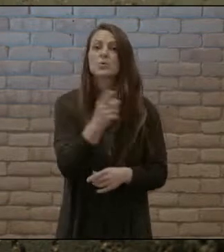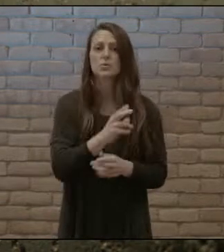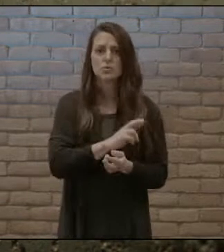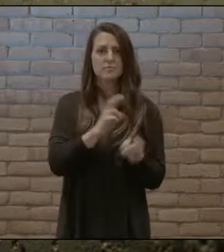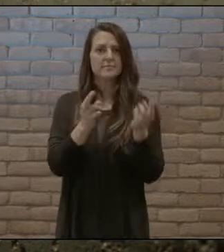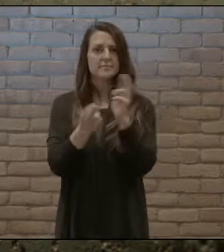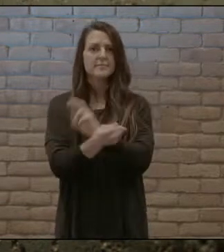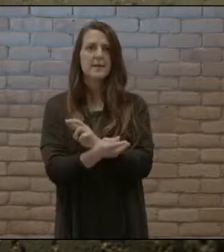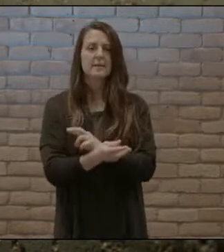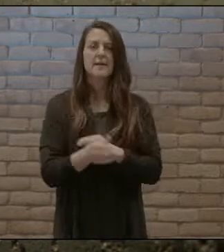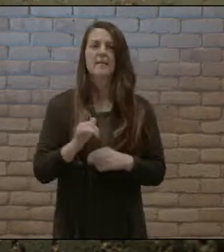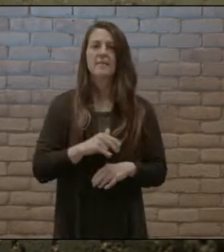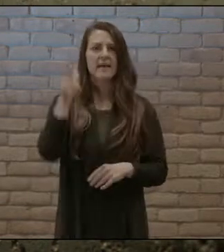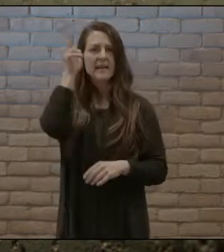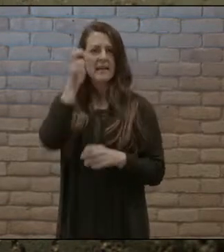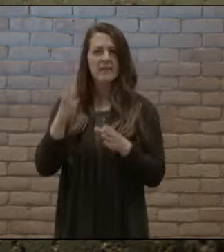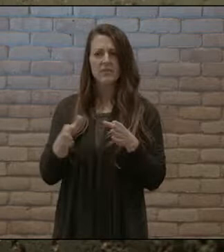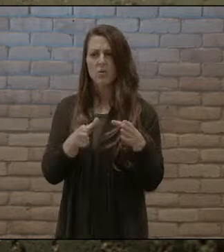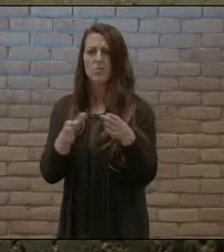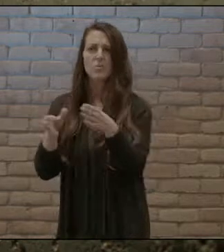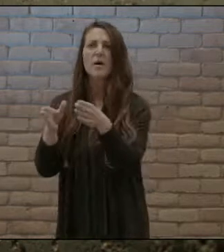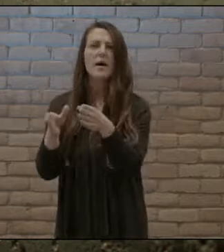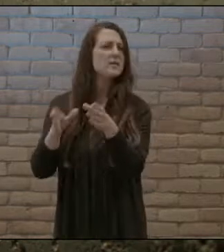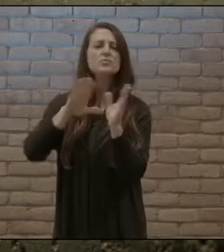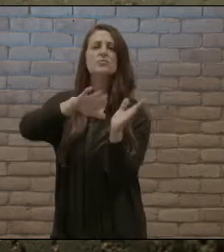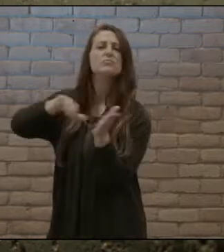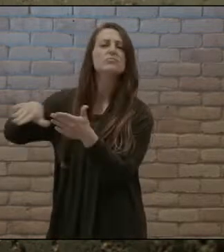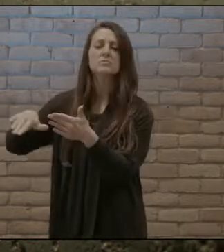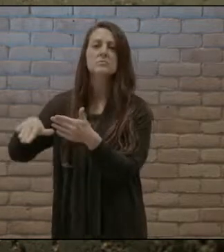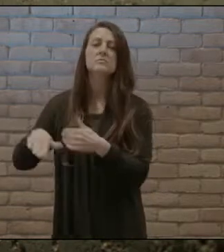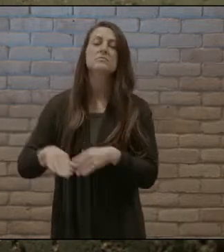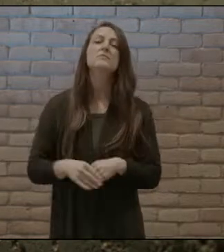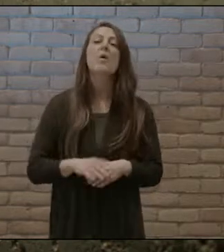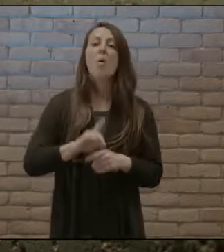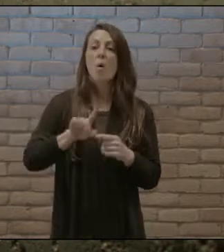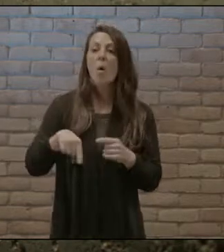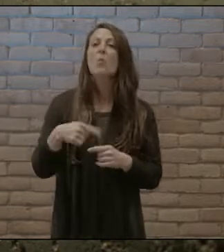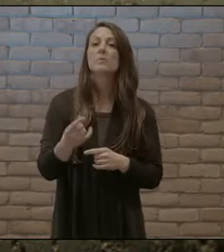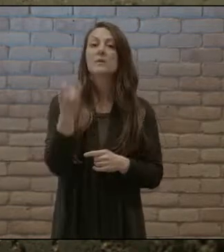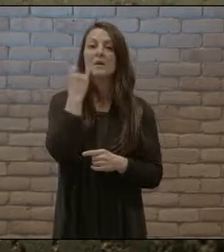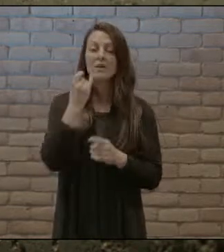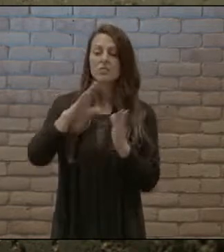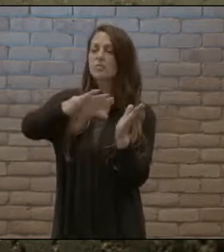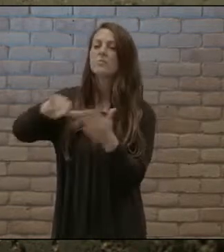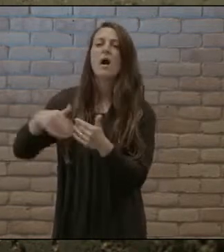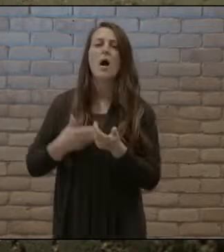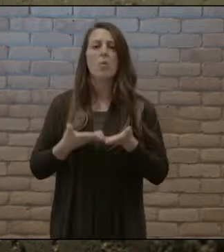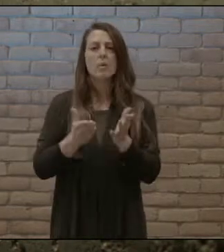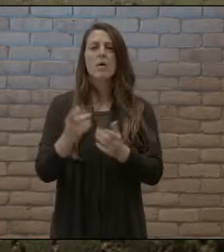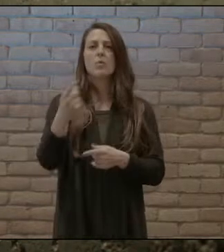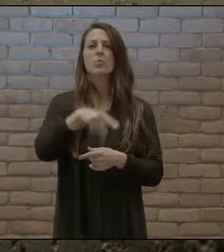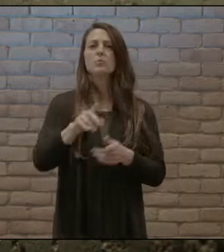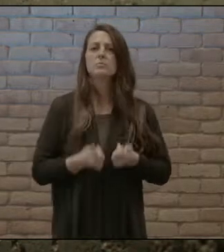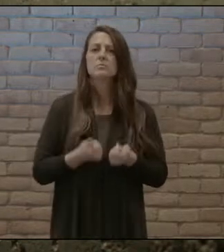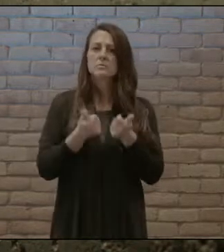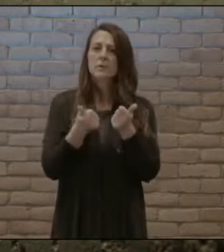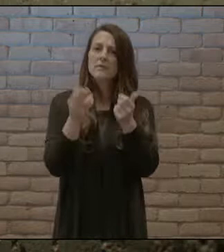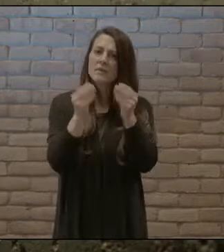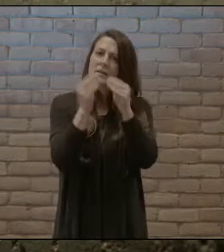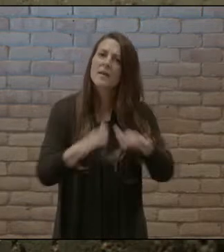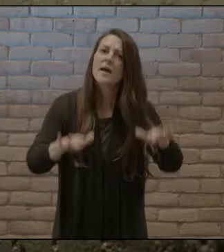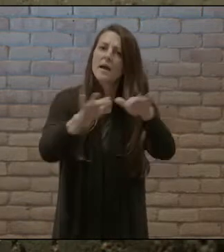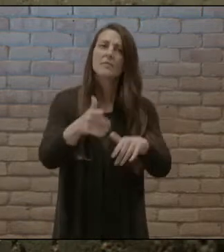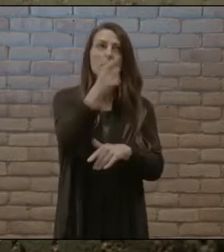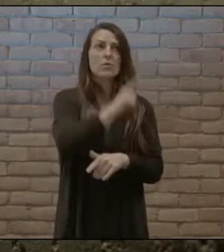are traveling and from the evil things you are doing. Only then will I let you live in this land that the Lord gave to you and your